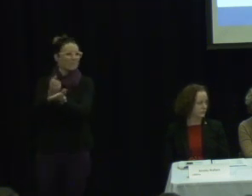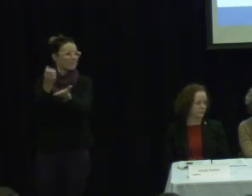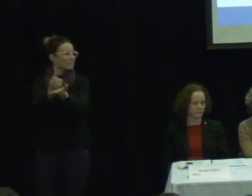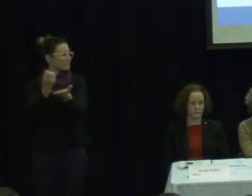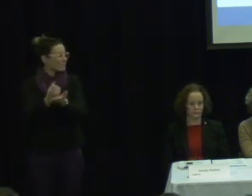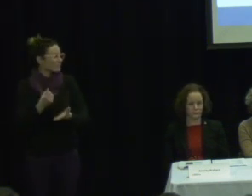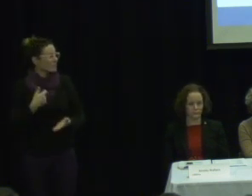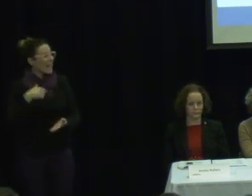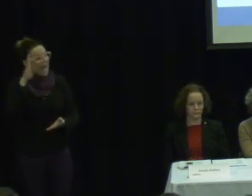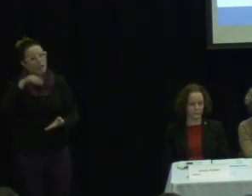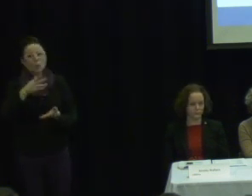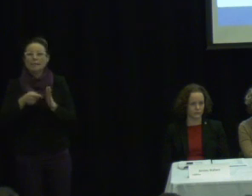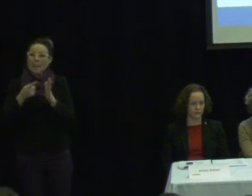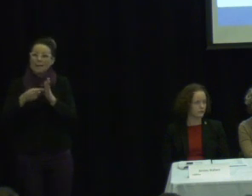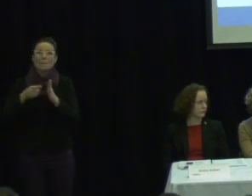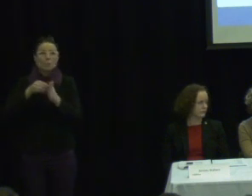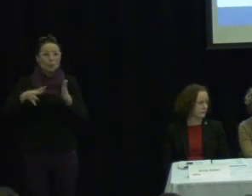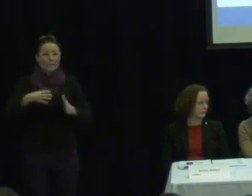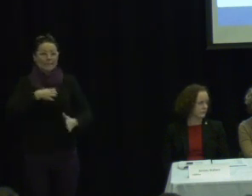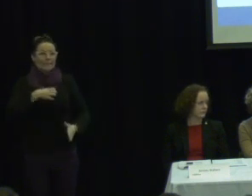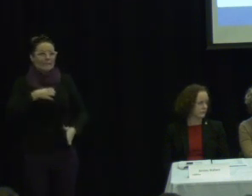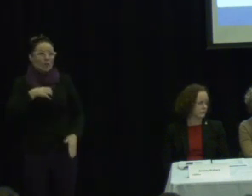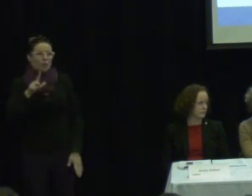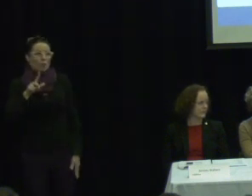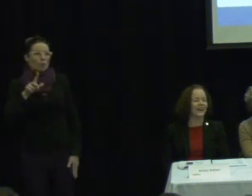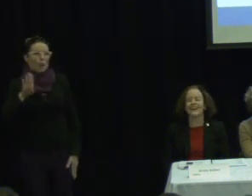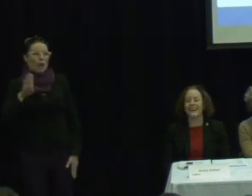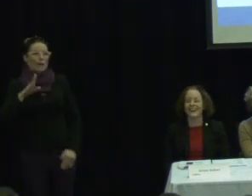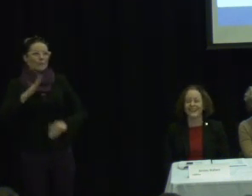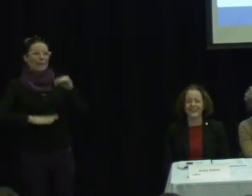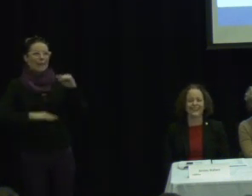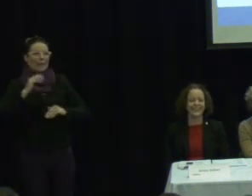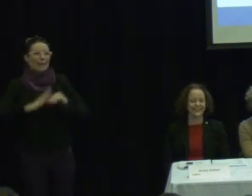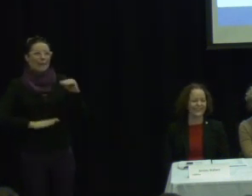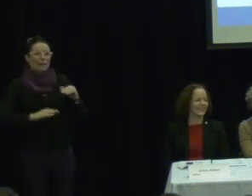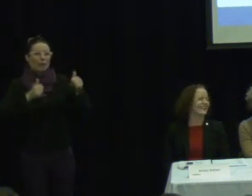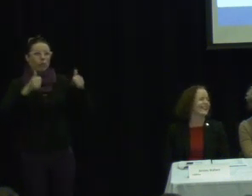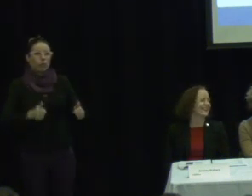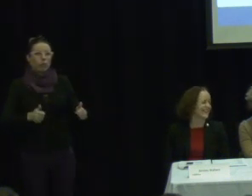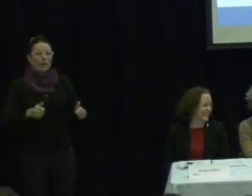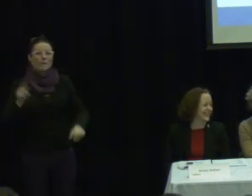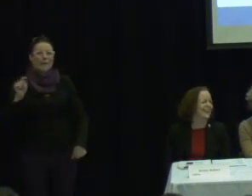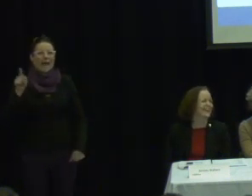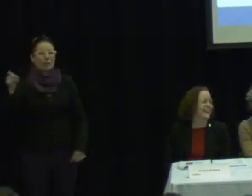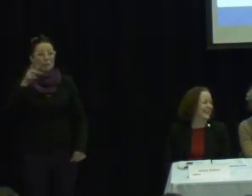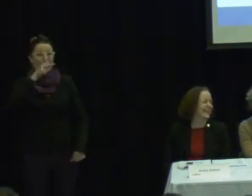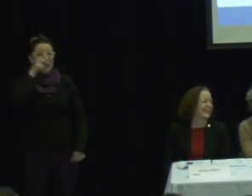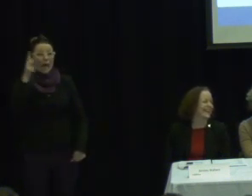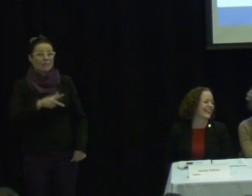You need to do something about the bathroom. True. So where have we went? True. Yes.